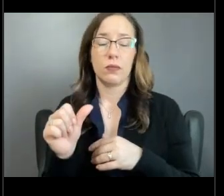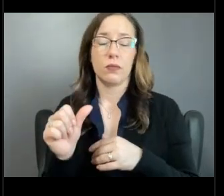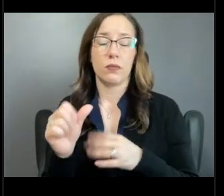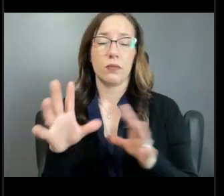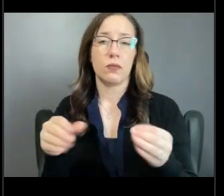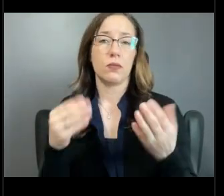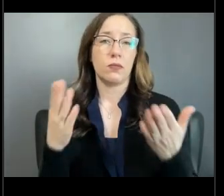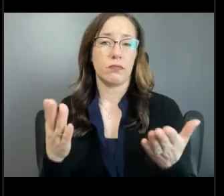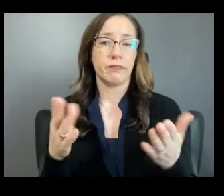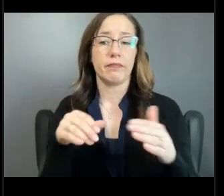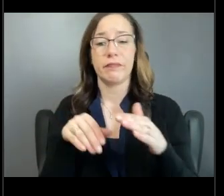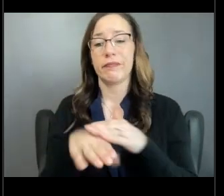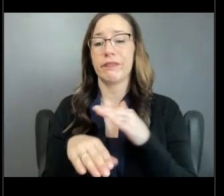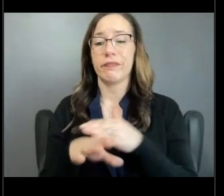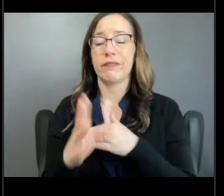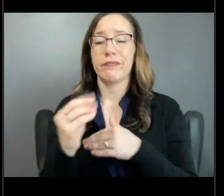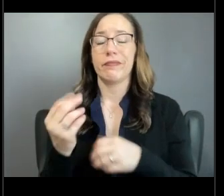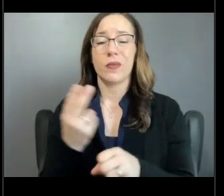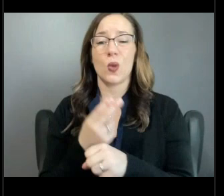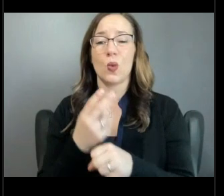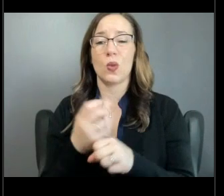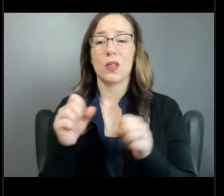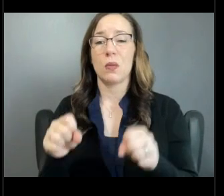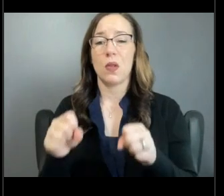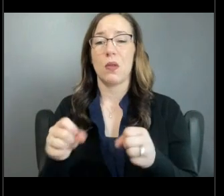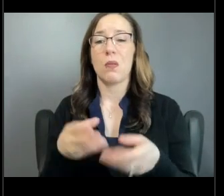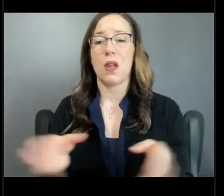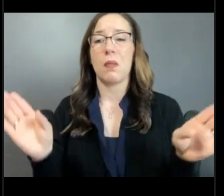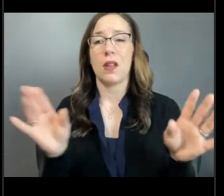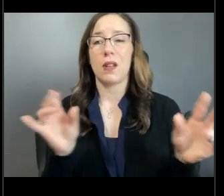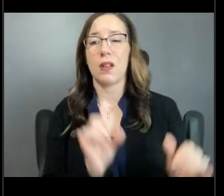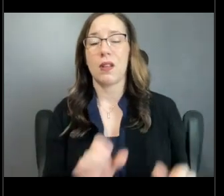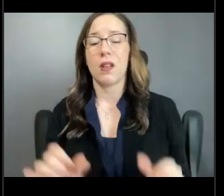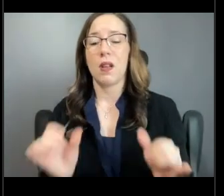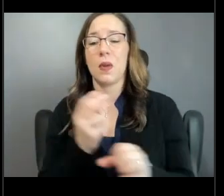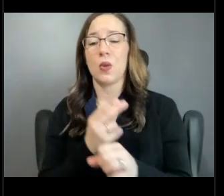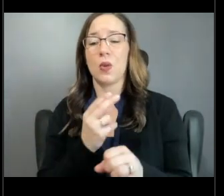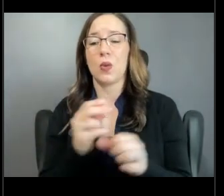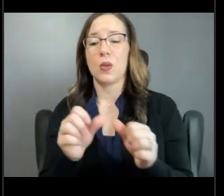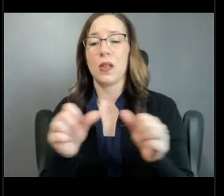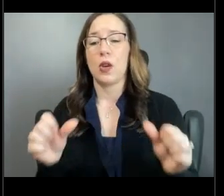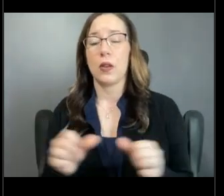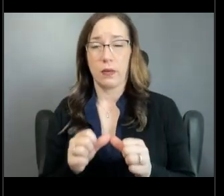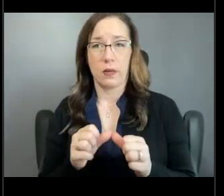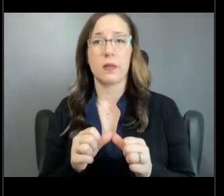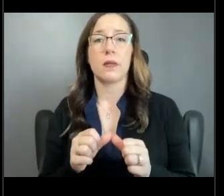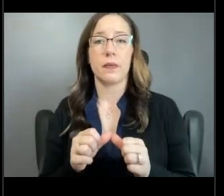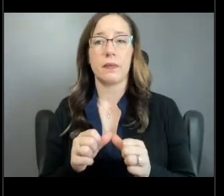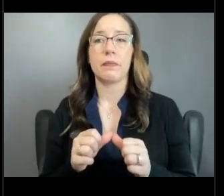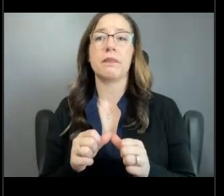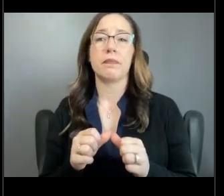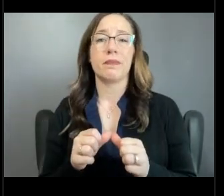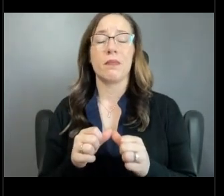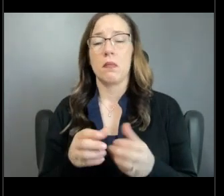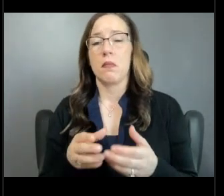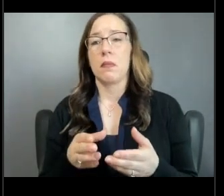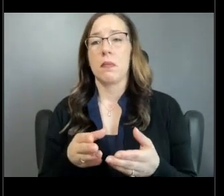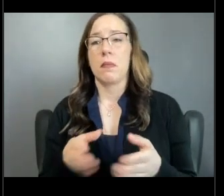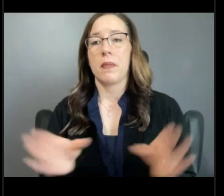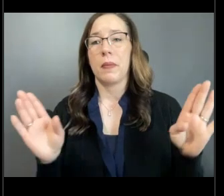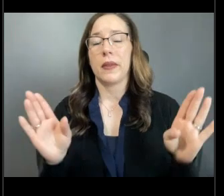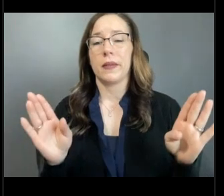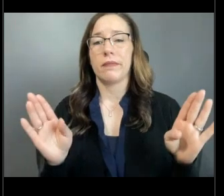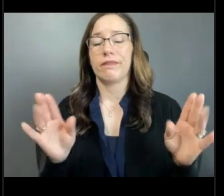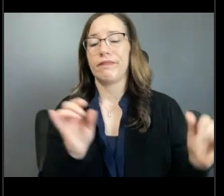provides accessible and usable public and common use areas. Public and common use areas are